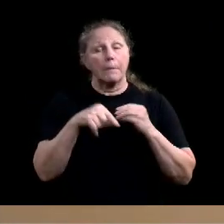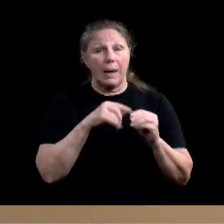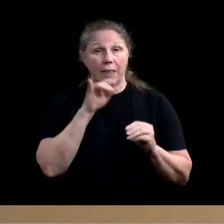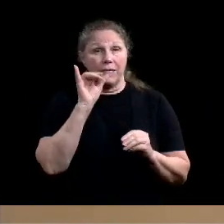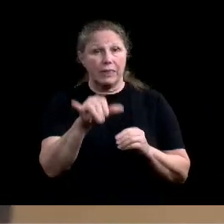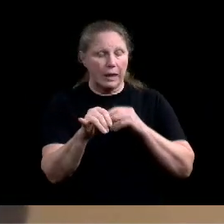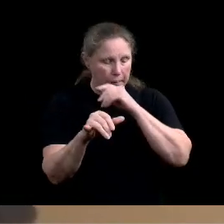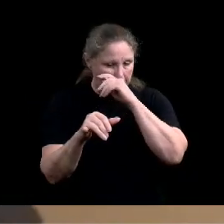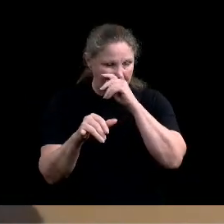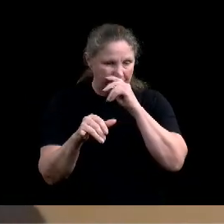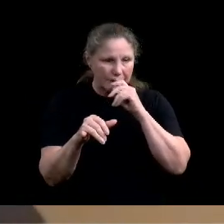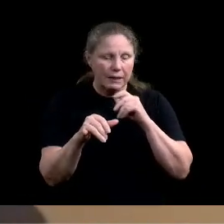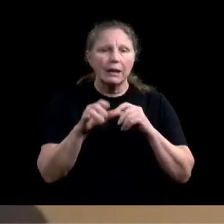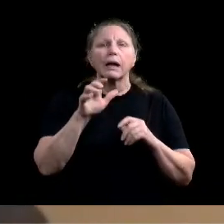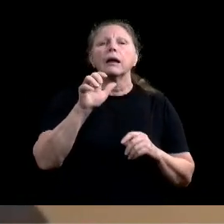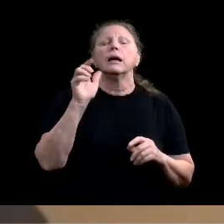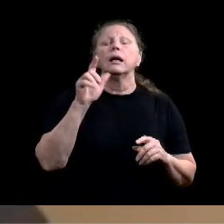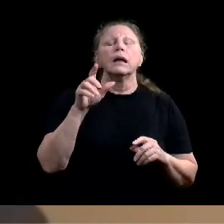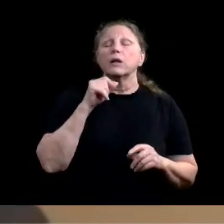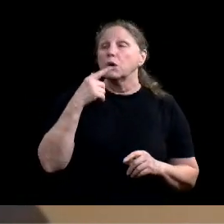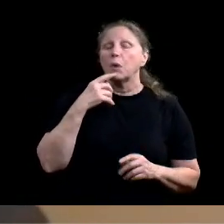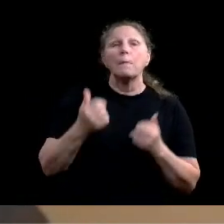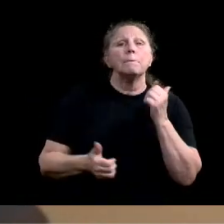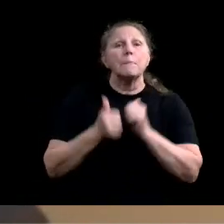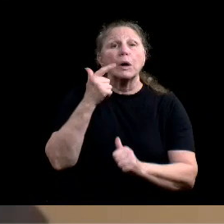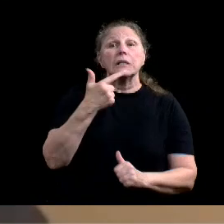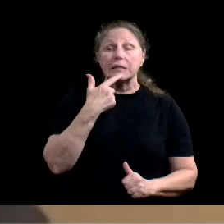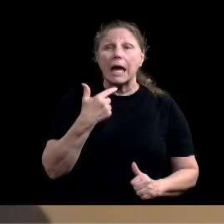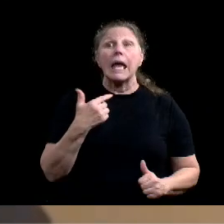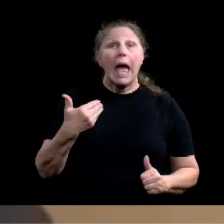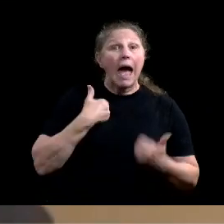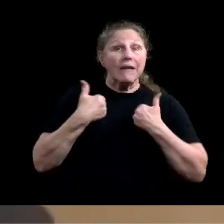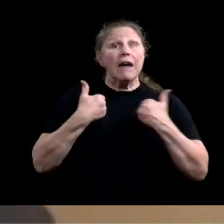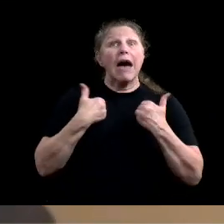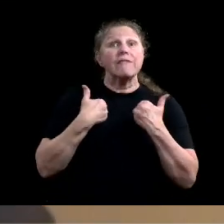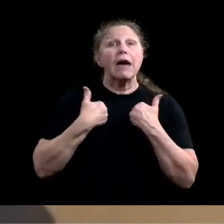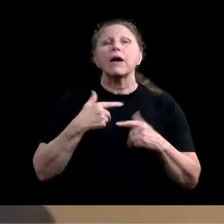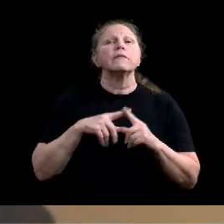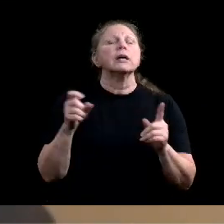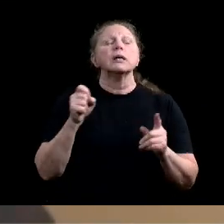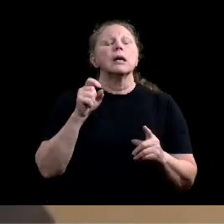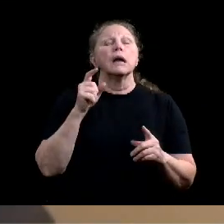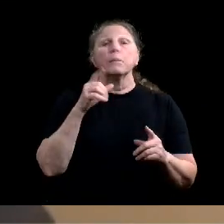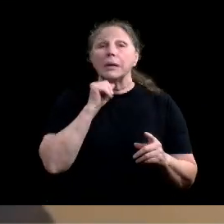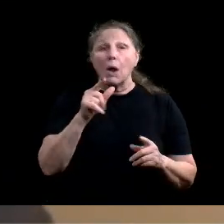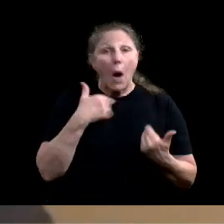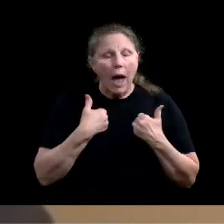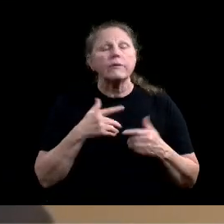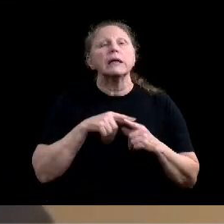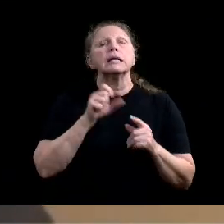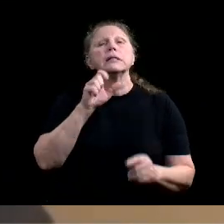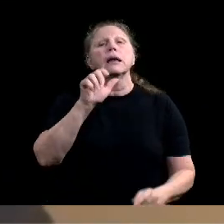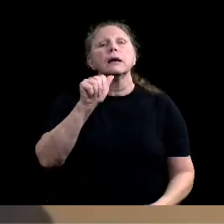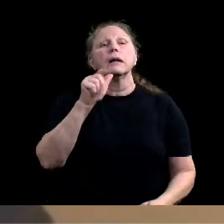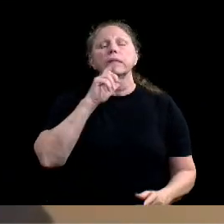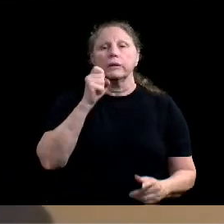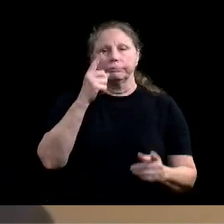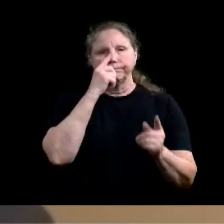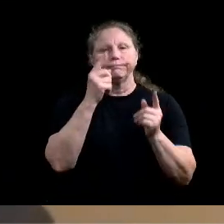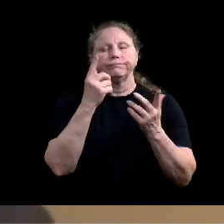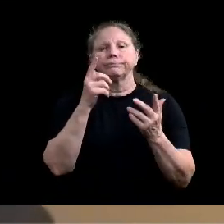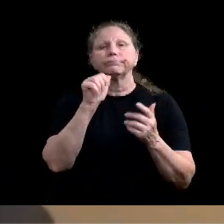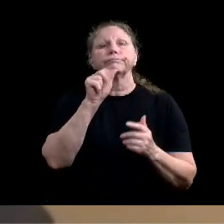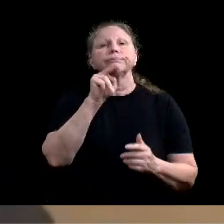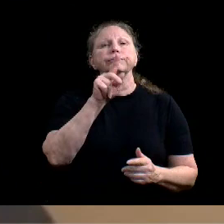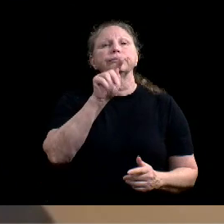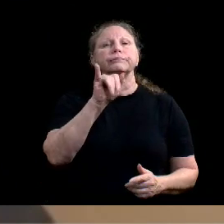different animal that we don't have available here yet anyway, correct? I think that the antibody tests are just beginning